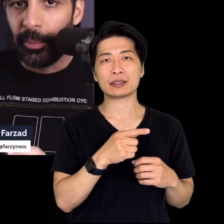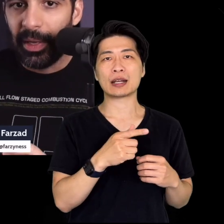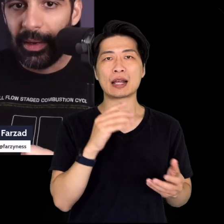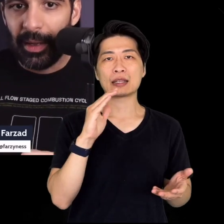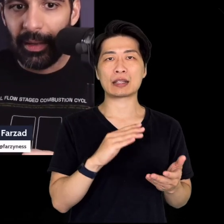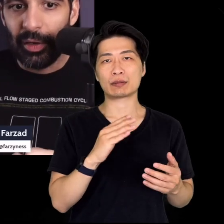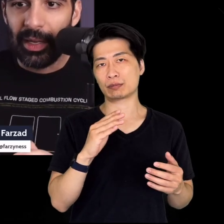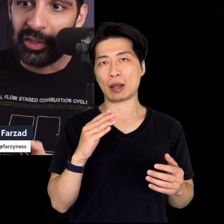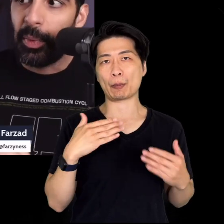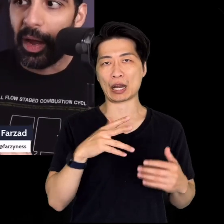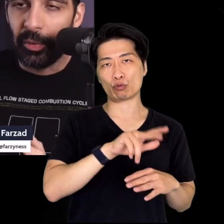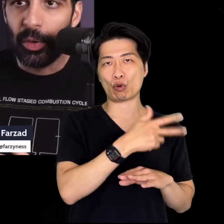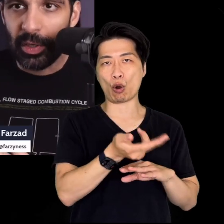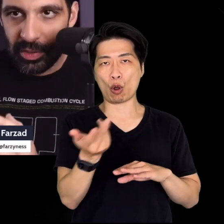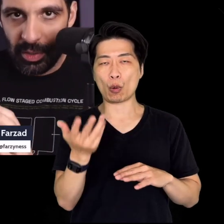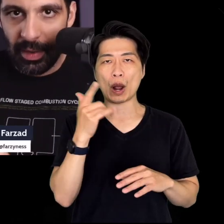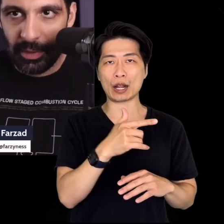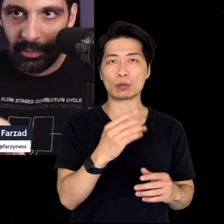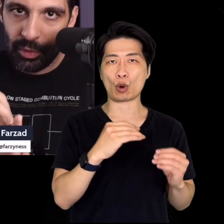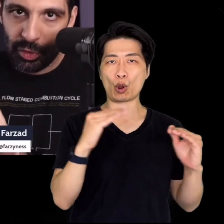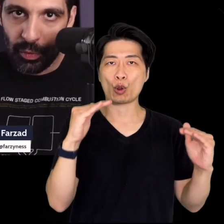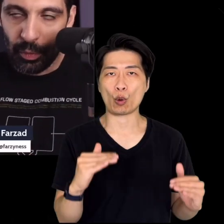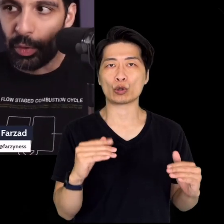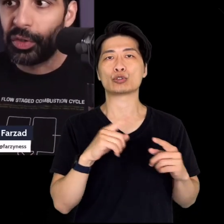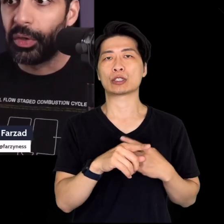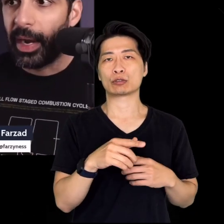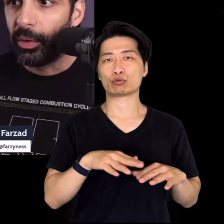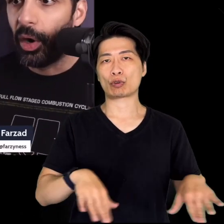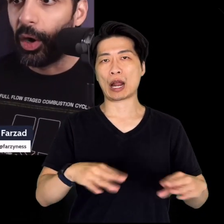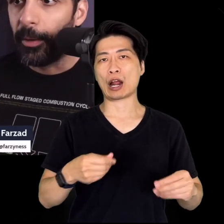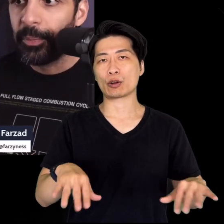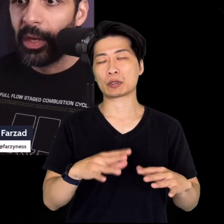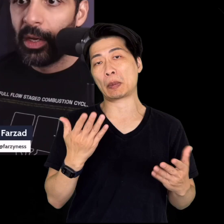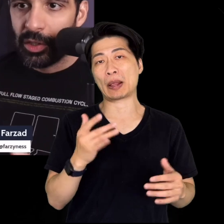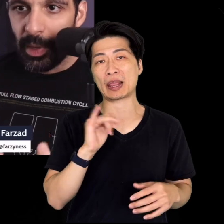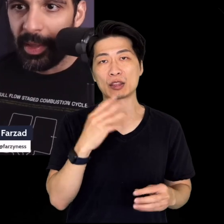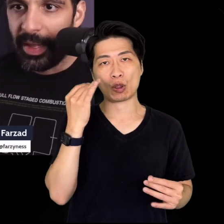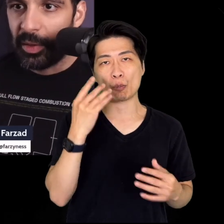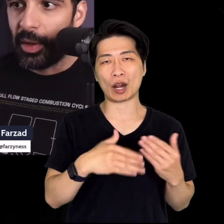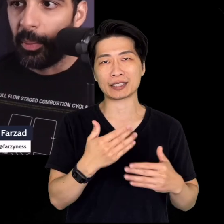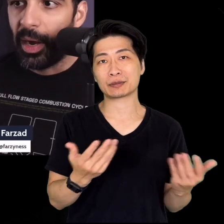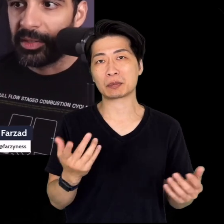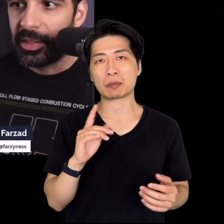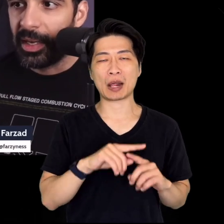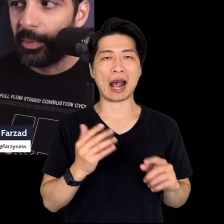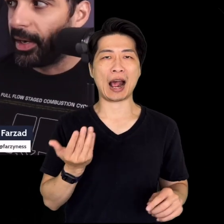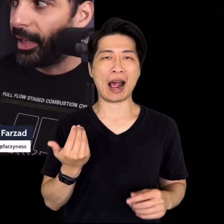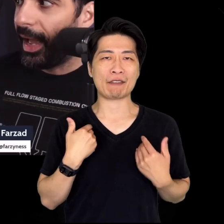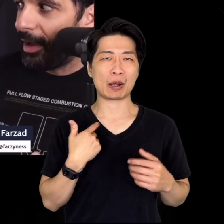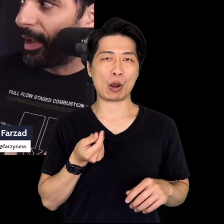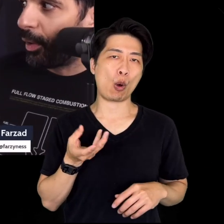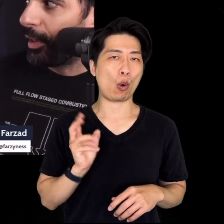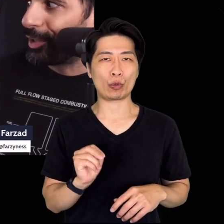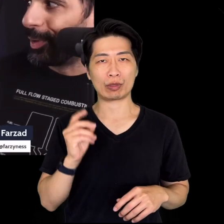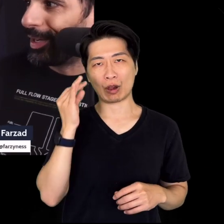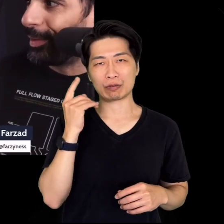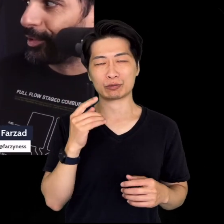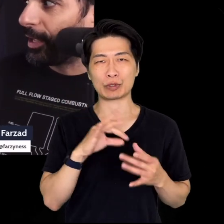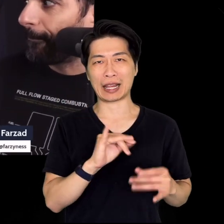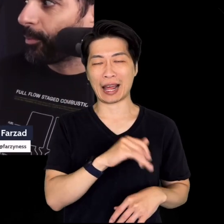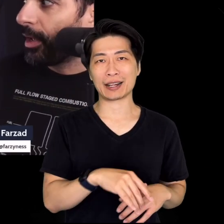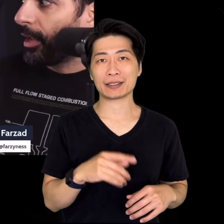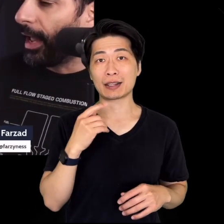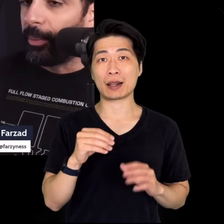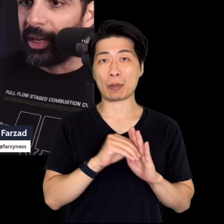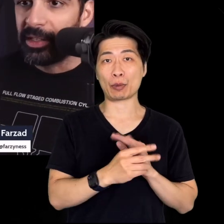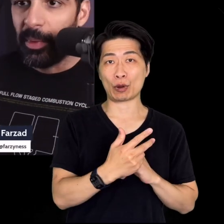a little bit less body roll because you have a sort of lower to the ground car. So maybe that's the thought process there. But I have my own thoughts when it comes to